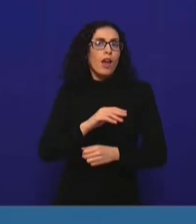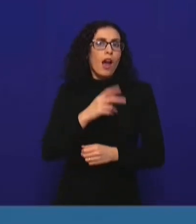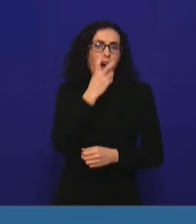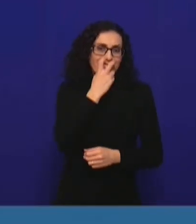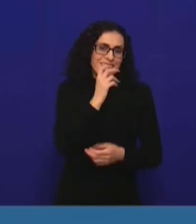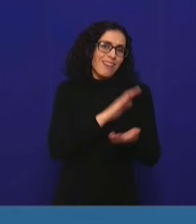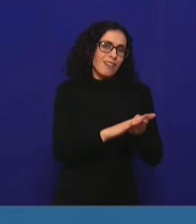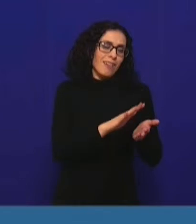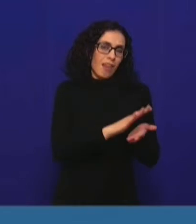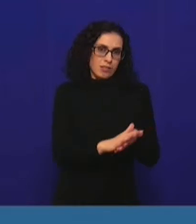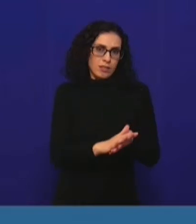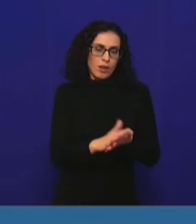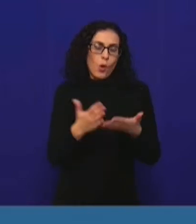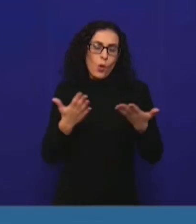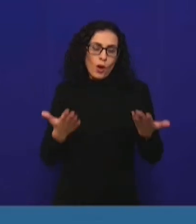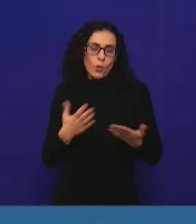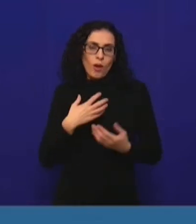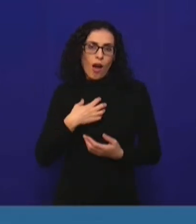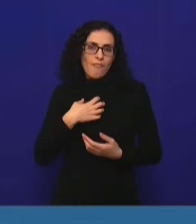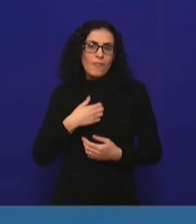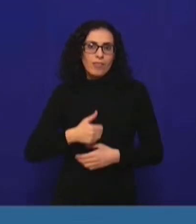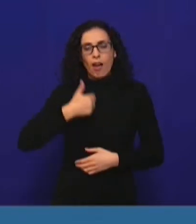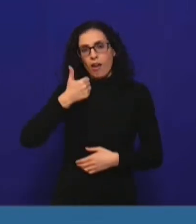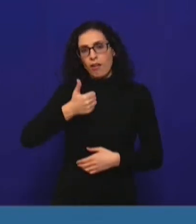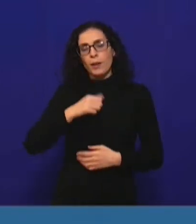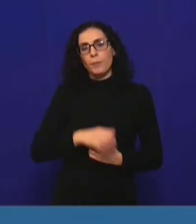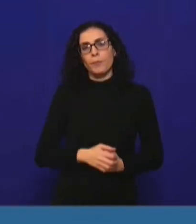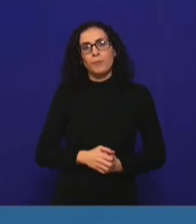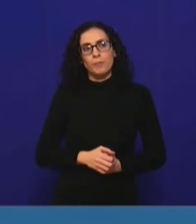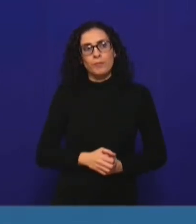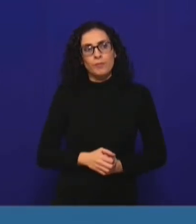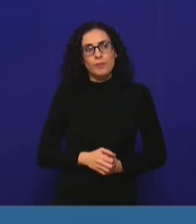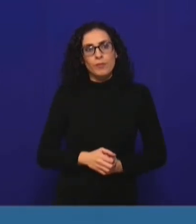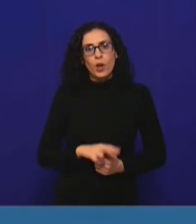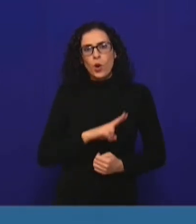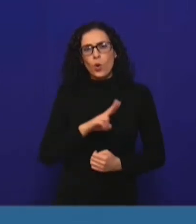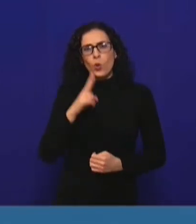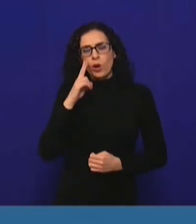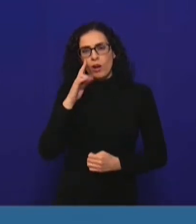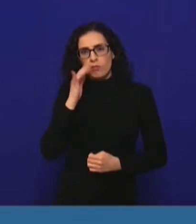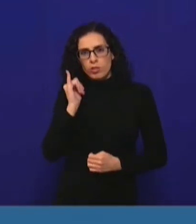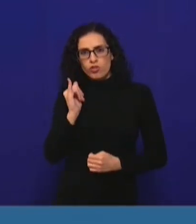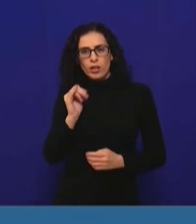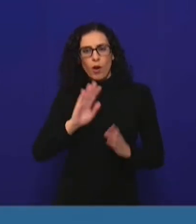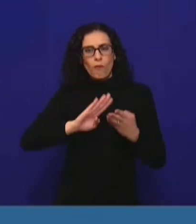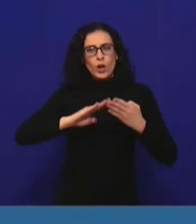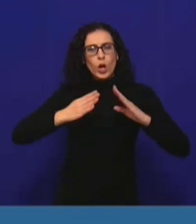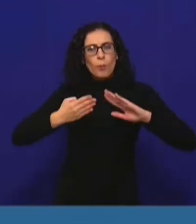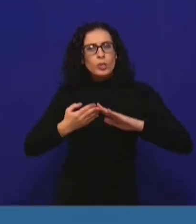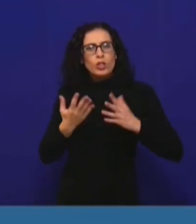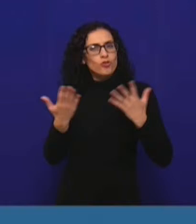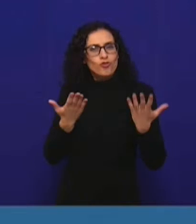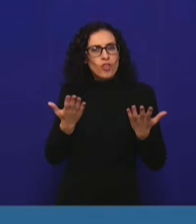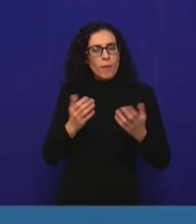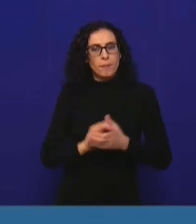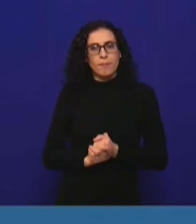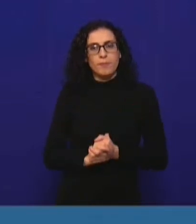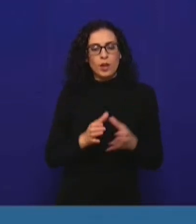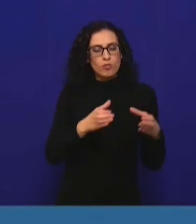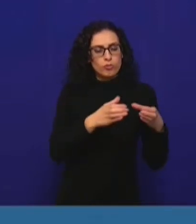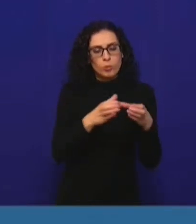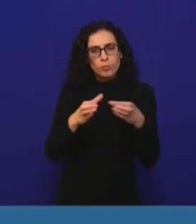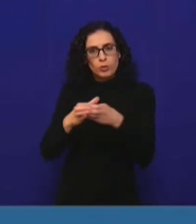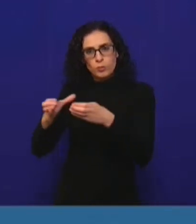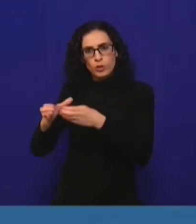li tara impatt hemmhekk ukoll. Kien ħarsu fil-komunità unħarsu lejn clusters, fakarkom